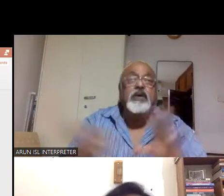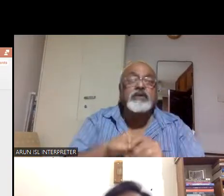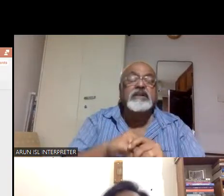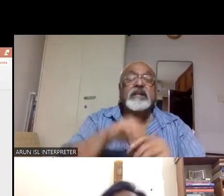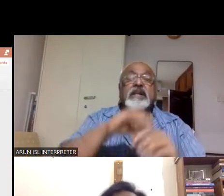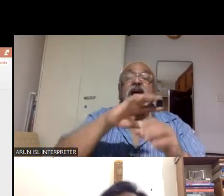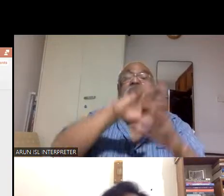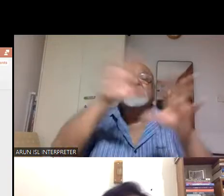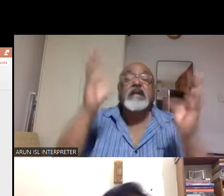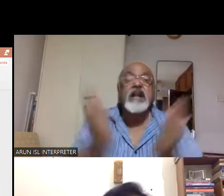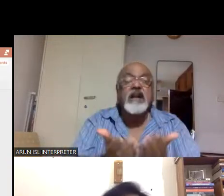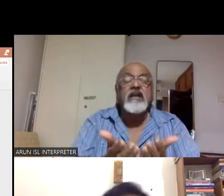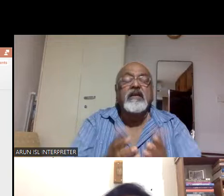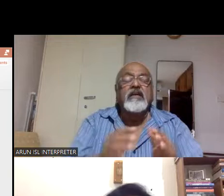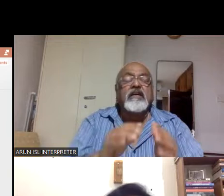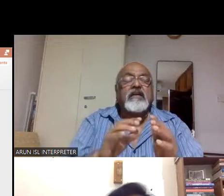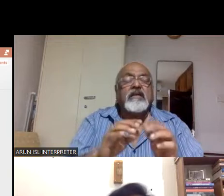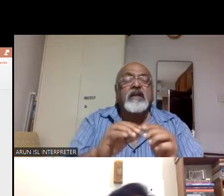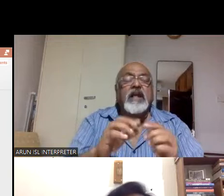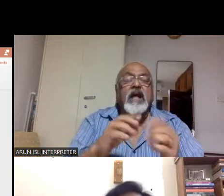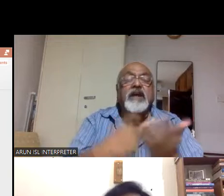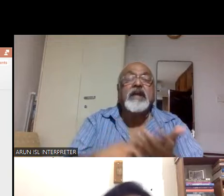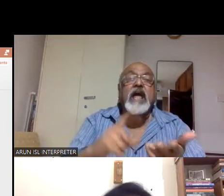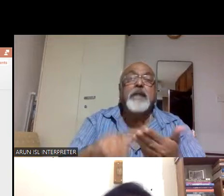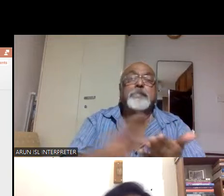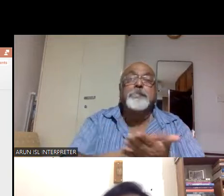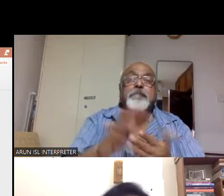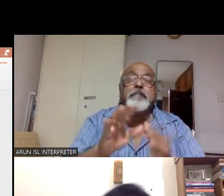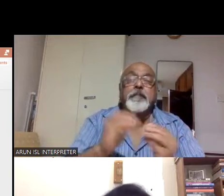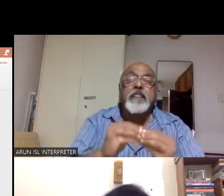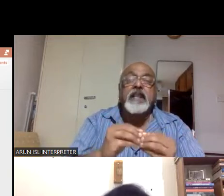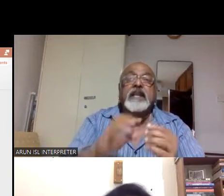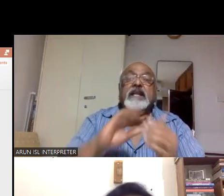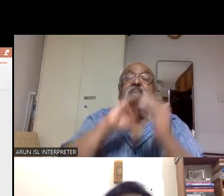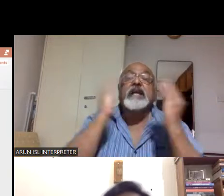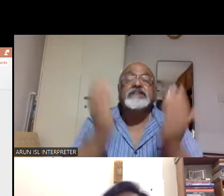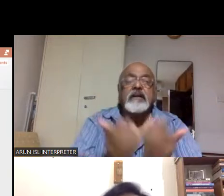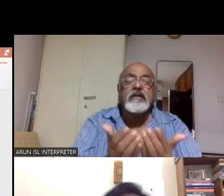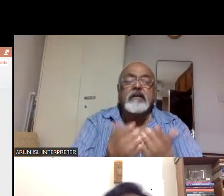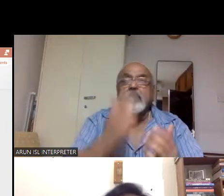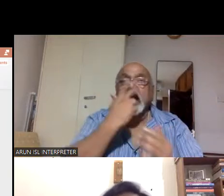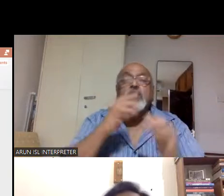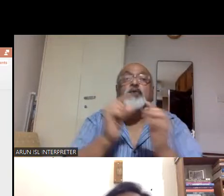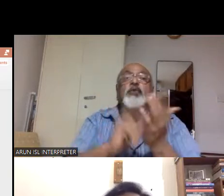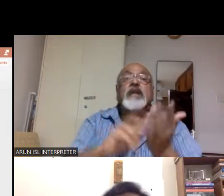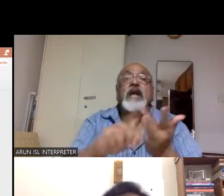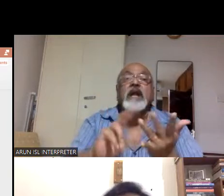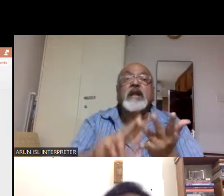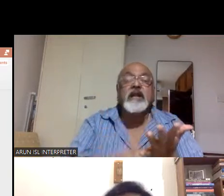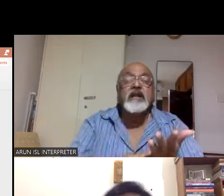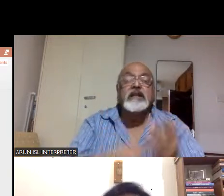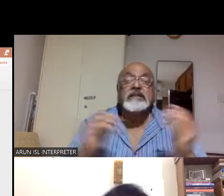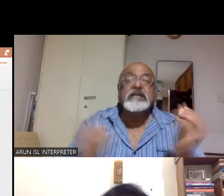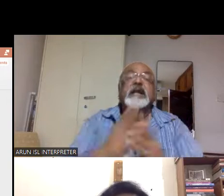International, Rehabilitation International, all these organizations, the Blind Union, they started founding their women's